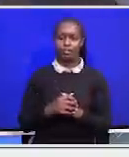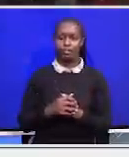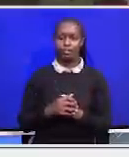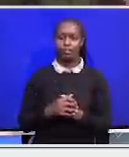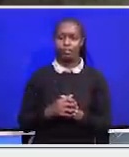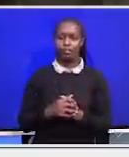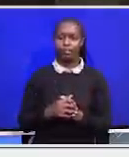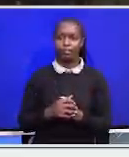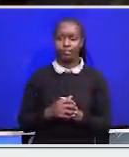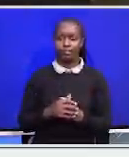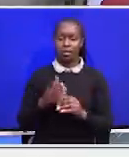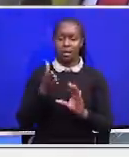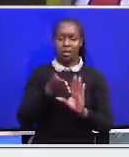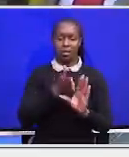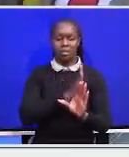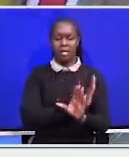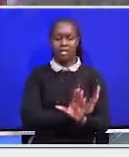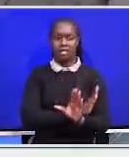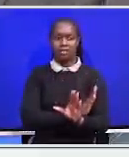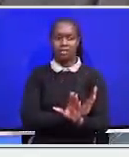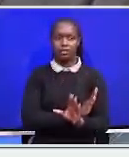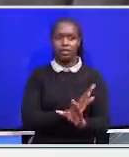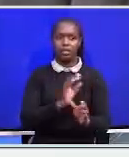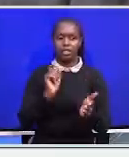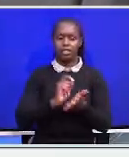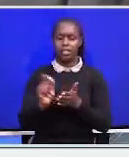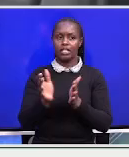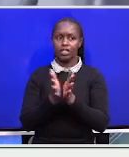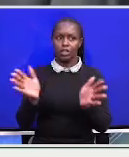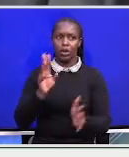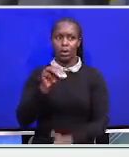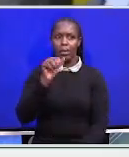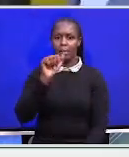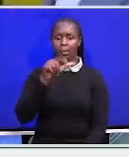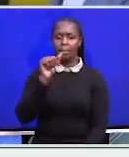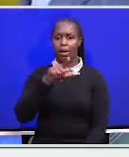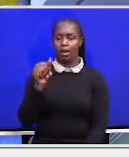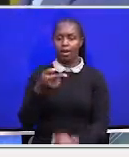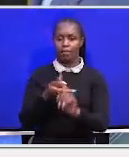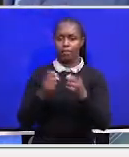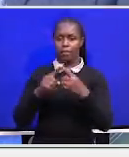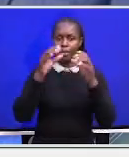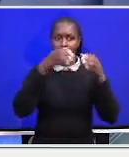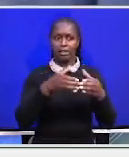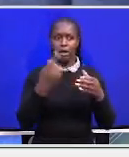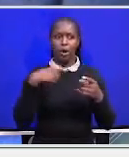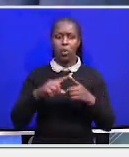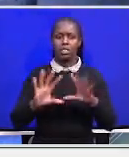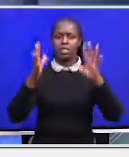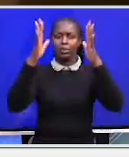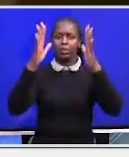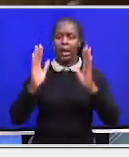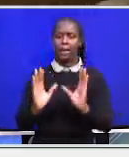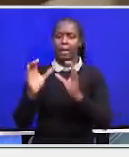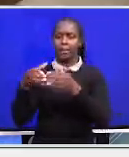The exit of UDA Party Secretary General Cleophas Malala from the ruling party was met with jubilation by the party's